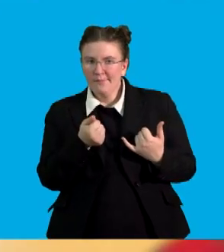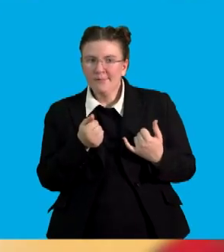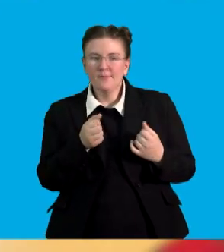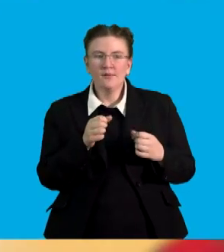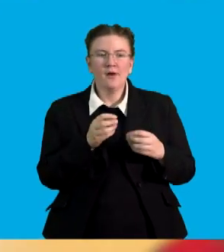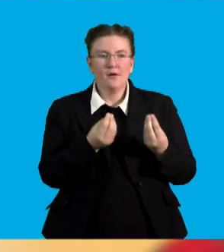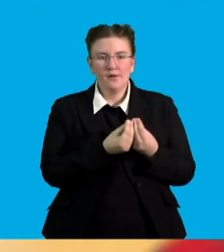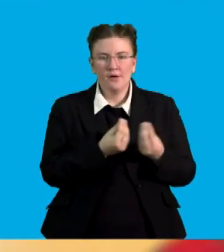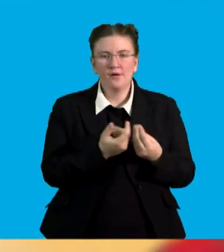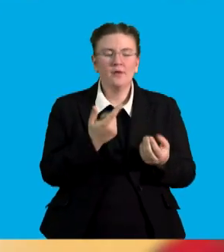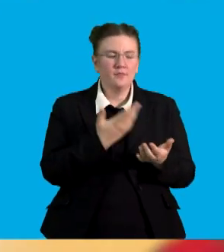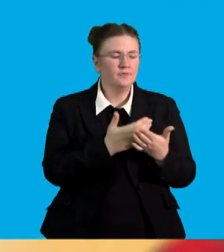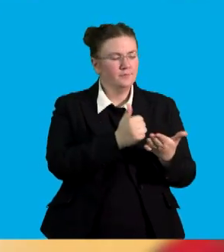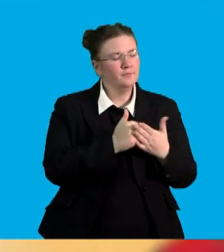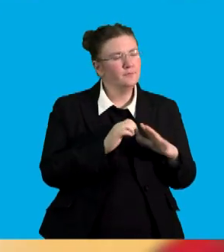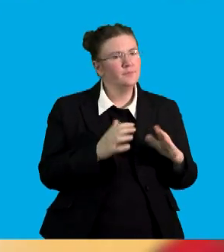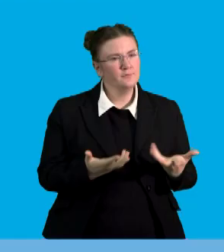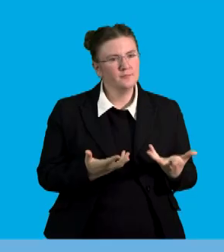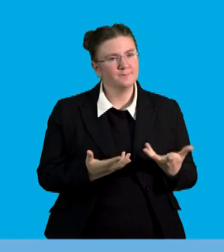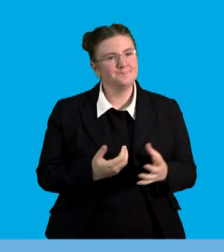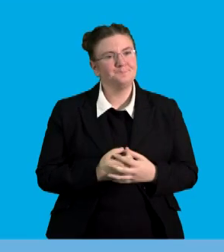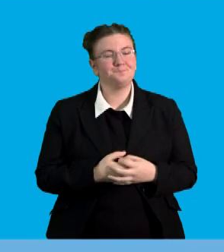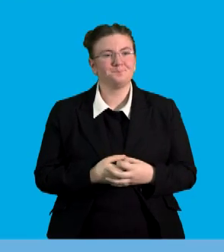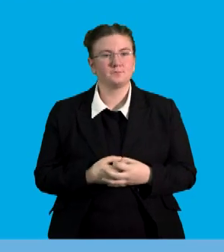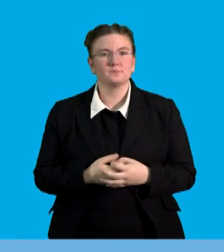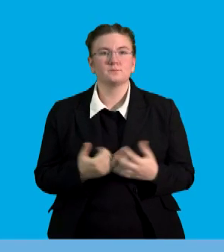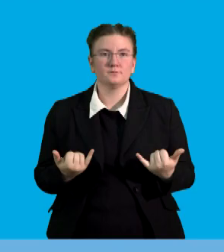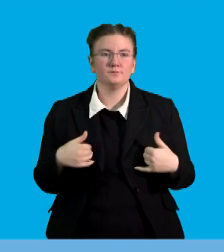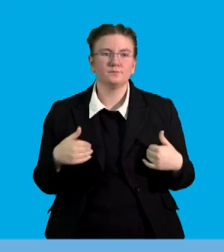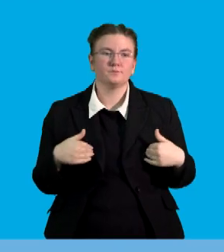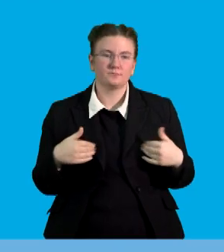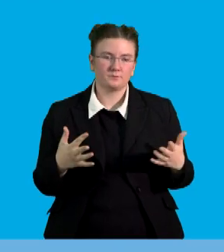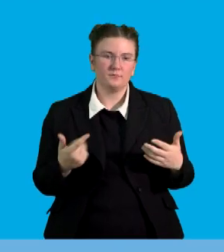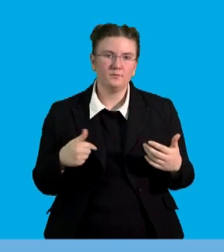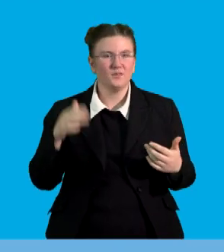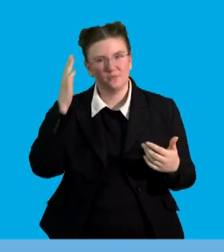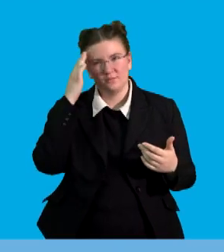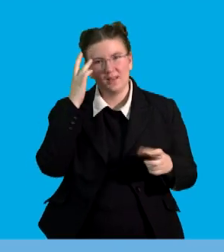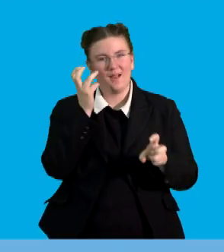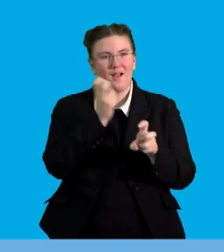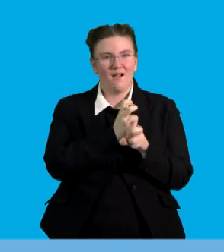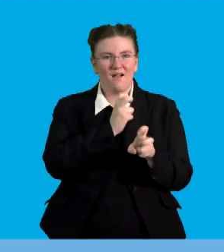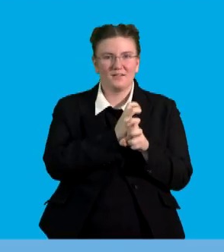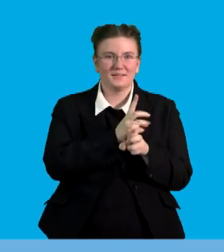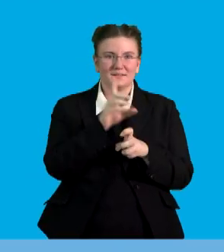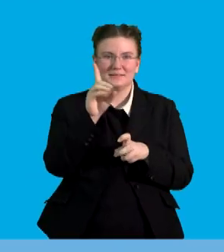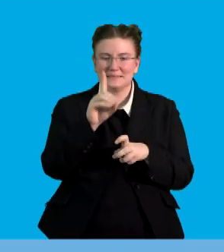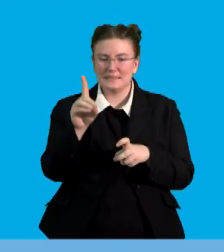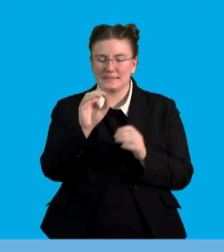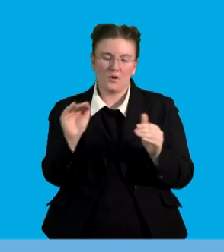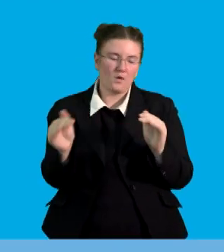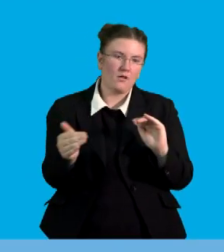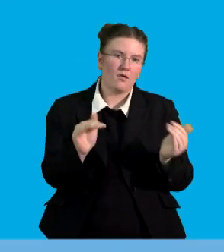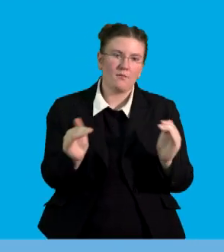materials, how is that going to be helping us? So to begin, we need to know that it's very difficult to compare the